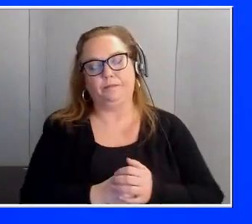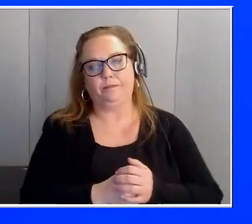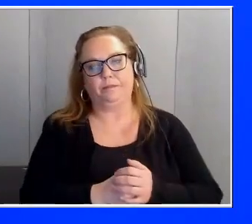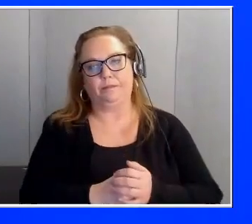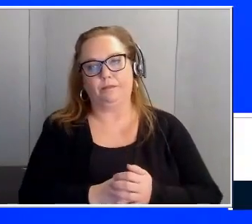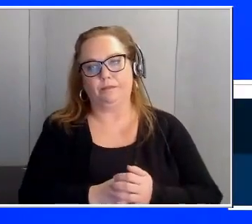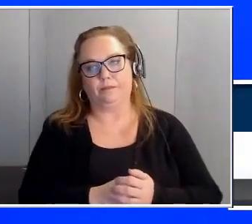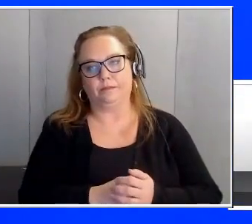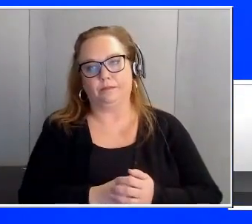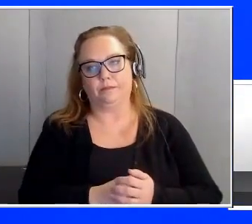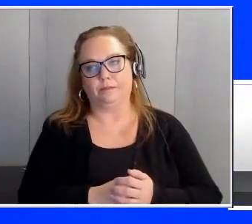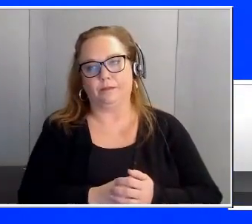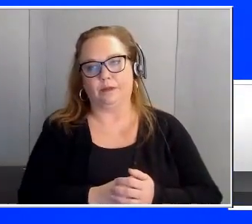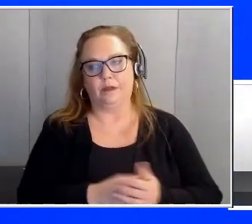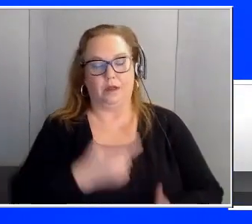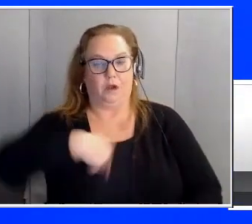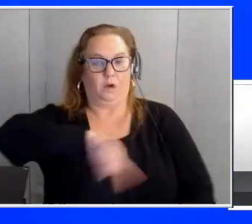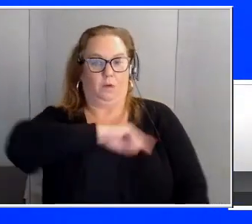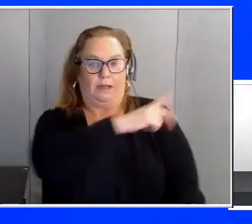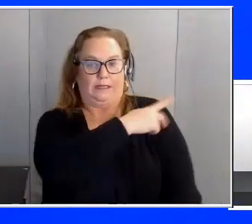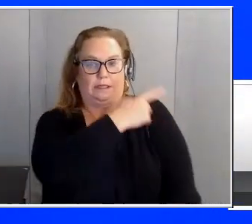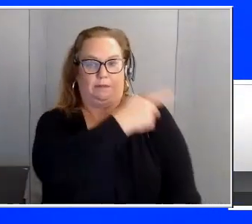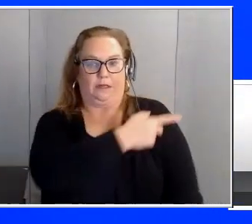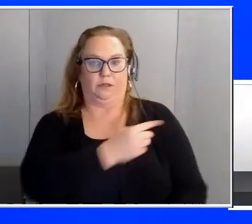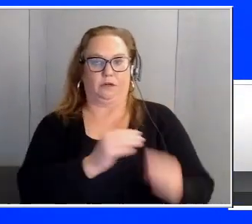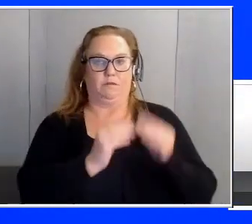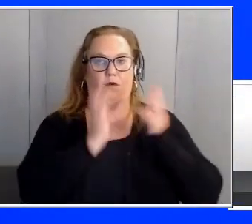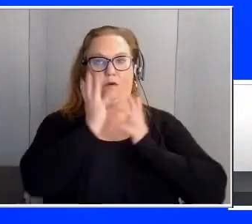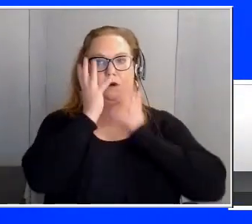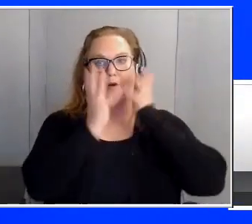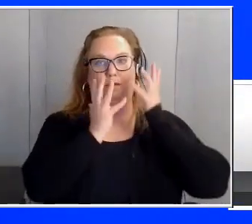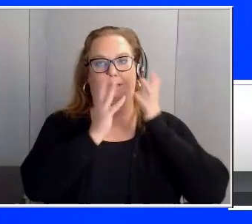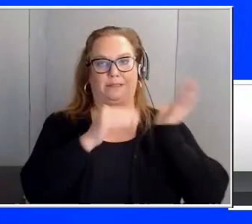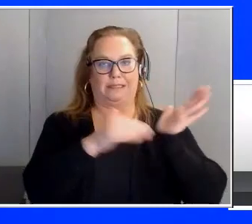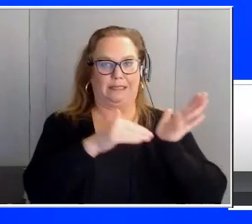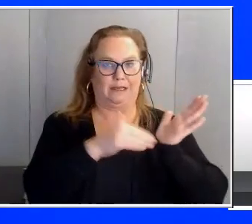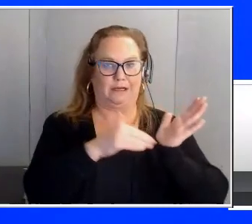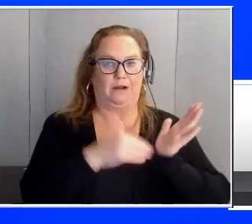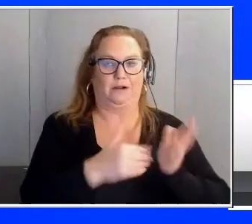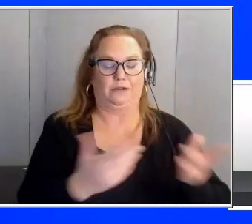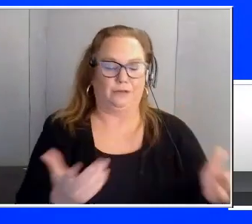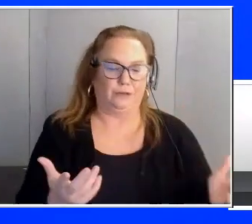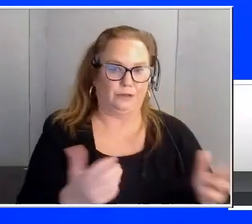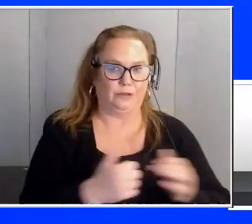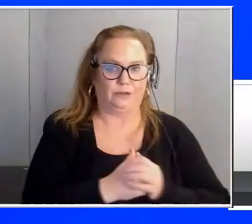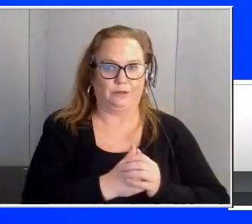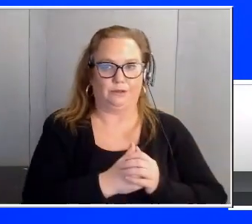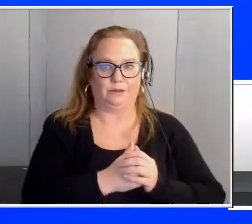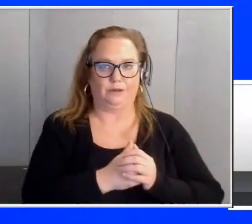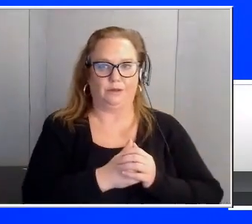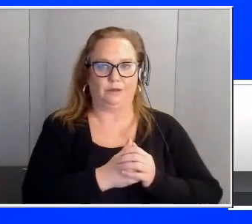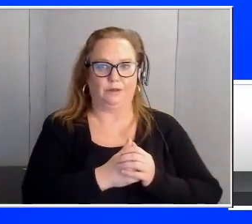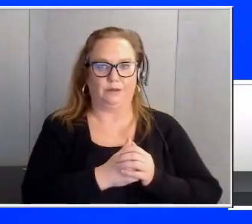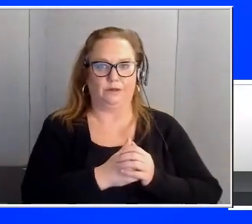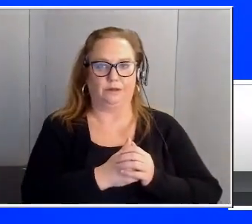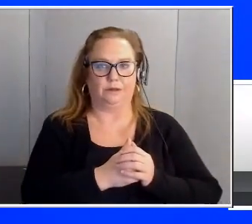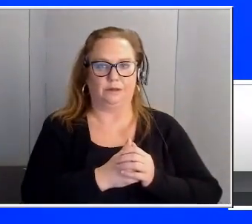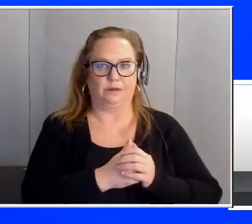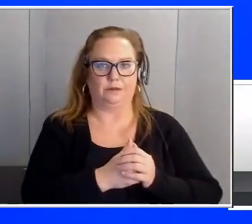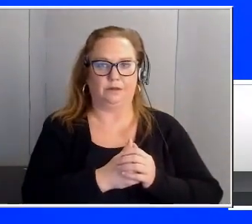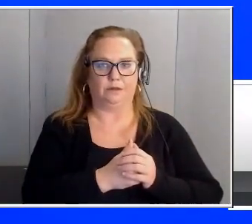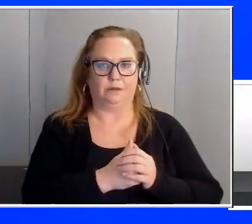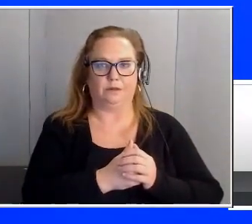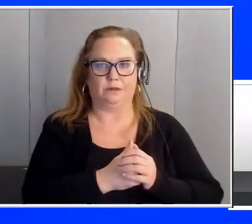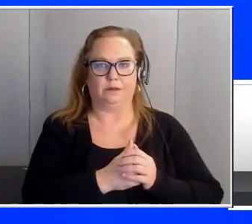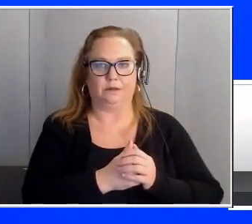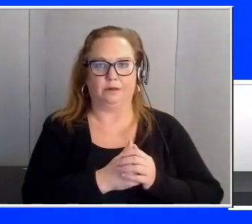we, as patients, are more embarrassed than the doctors are. You know, I can't